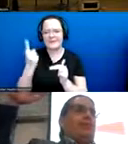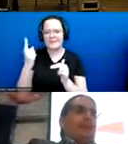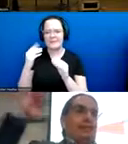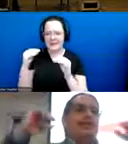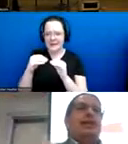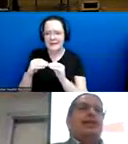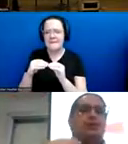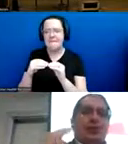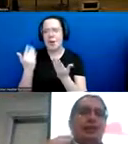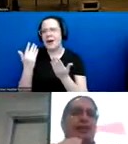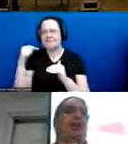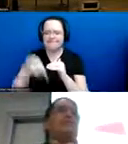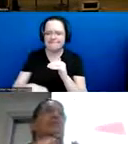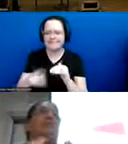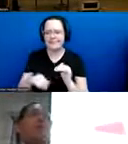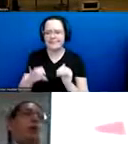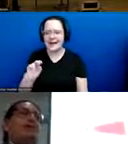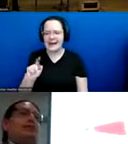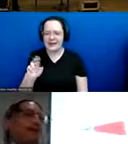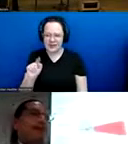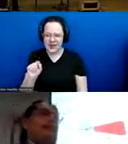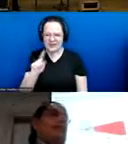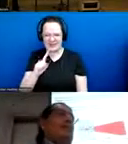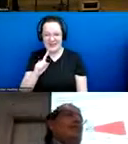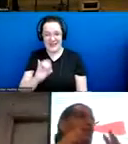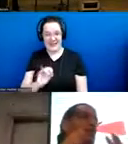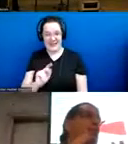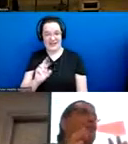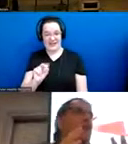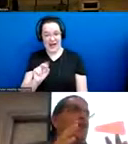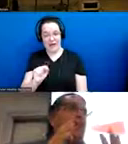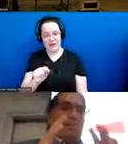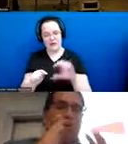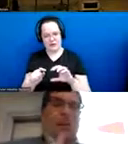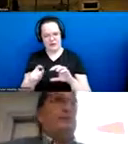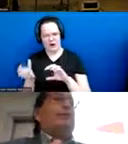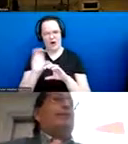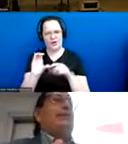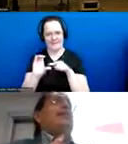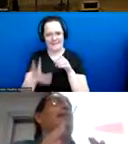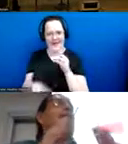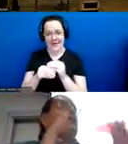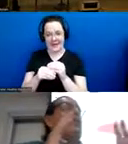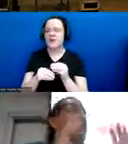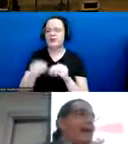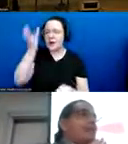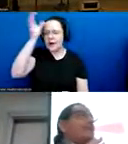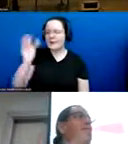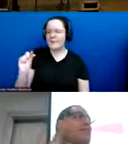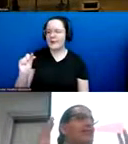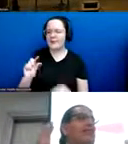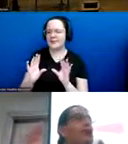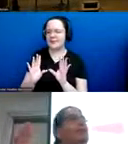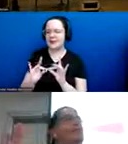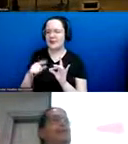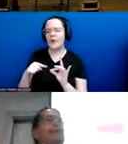top of it, right? So then the concept of quantum entanglement becomes very important here, because the task